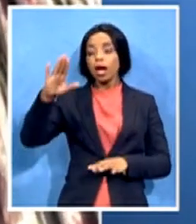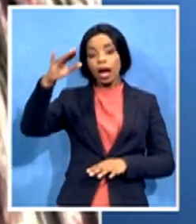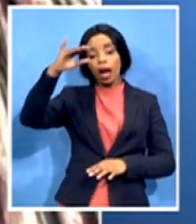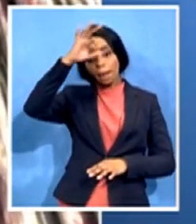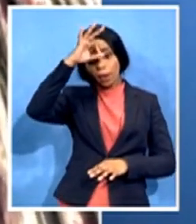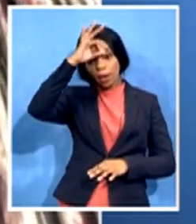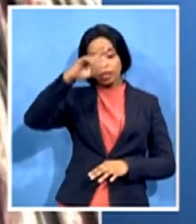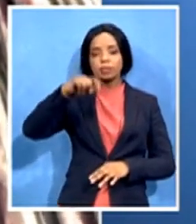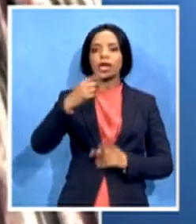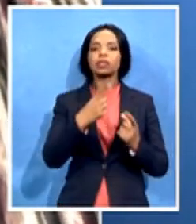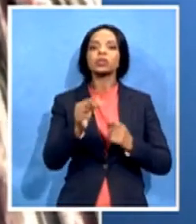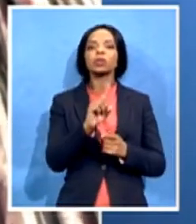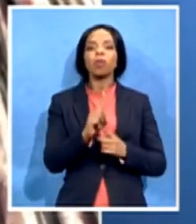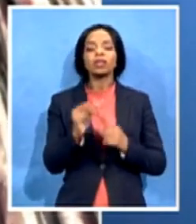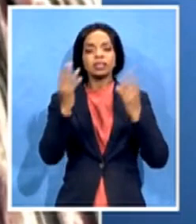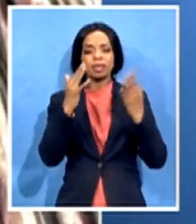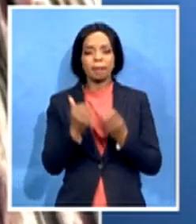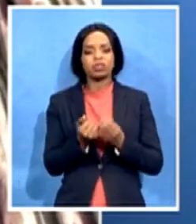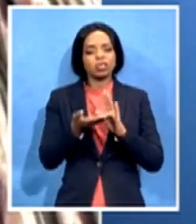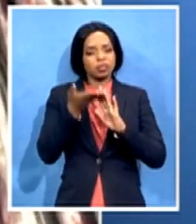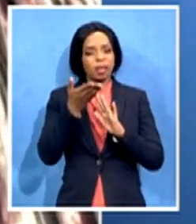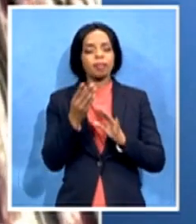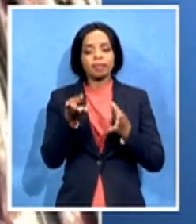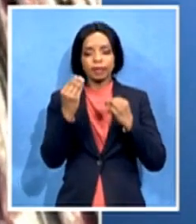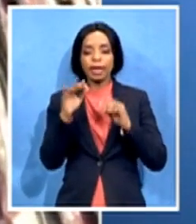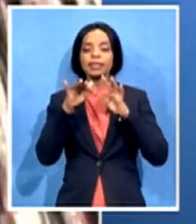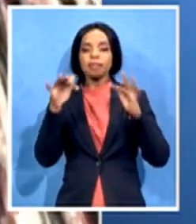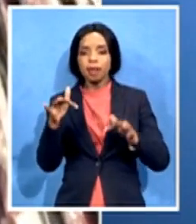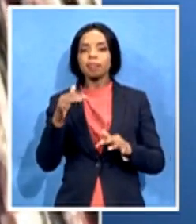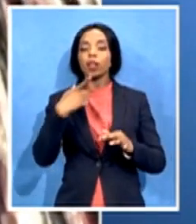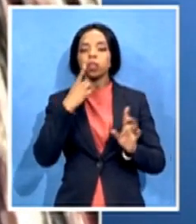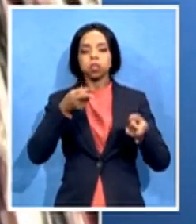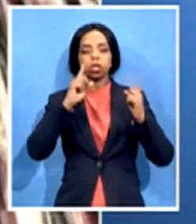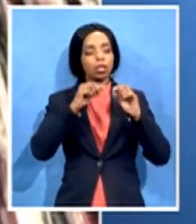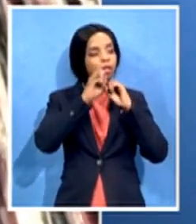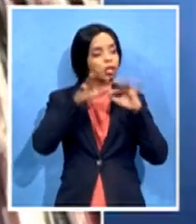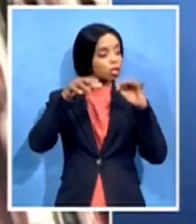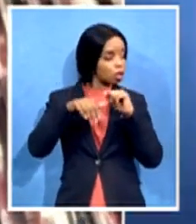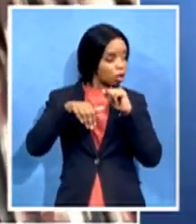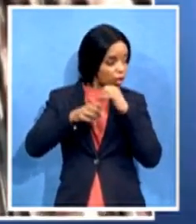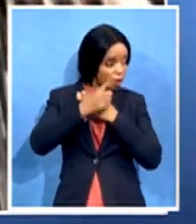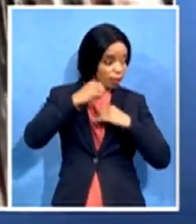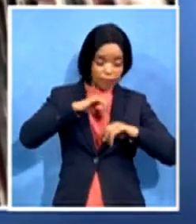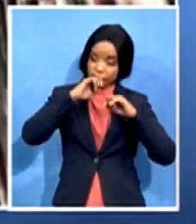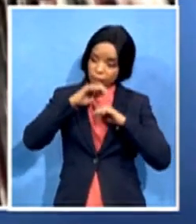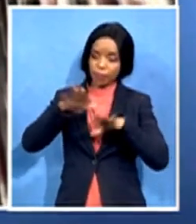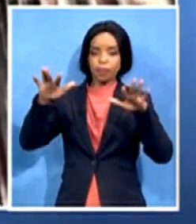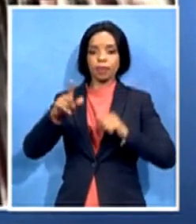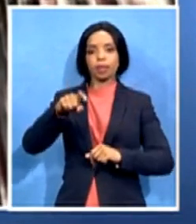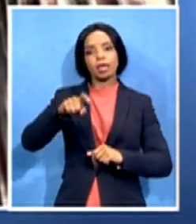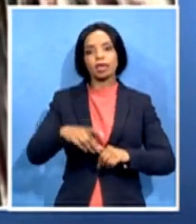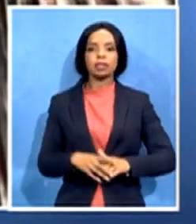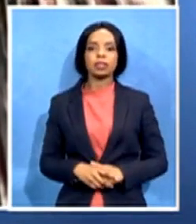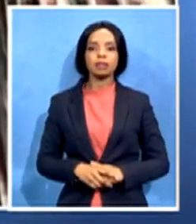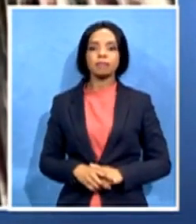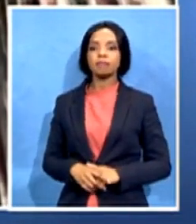impimpis as possible to inform the police about these stock thieves. So we thank you very much indeed for coming on and giving us a perspective